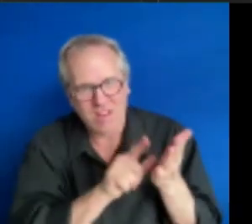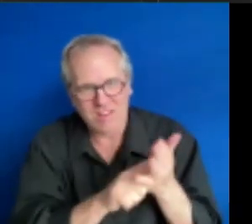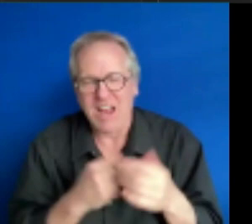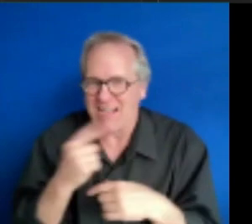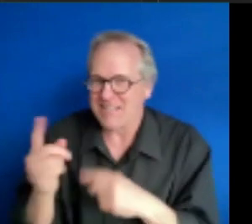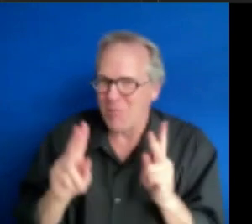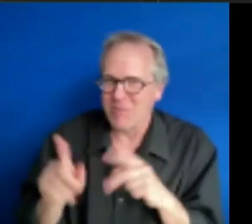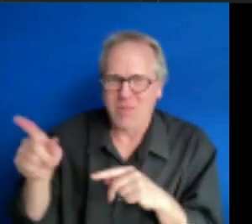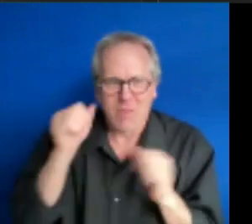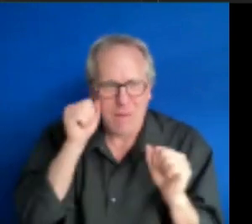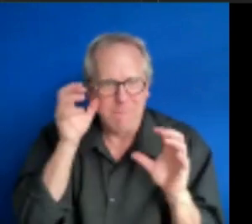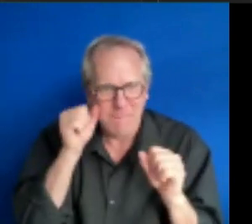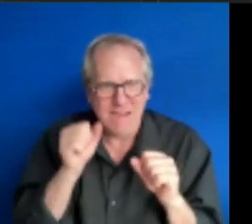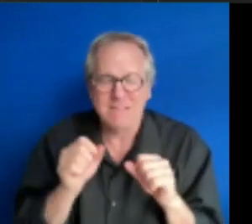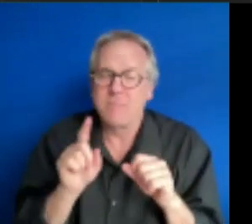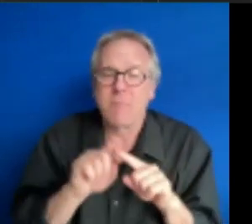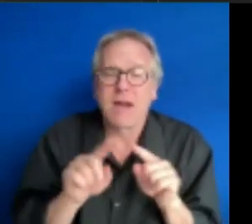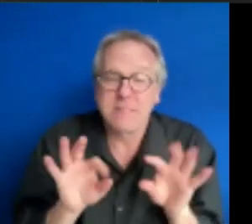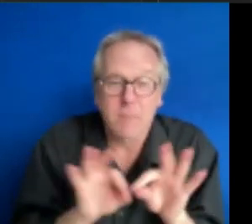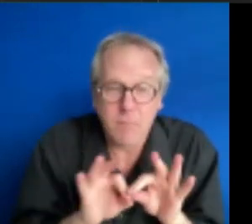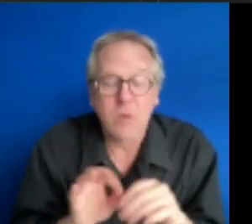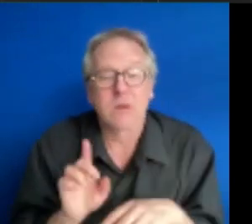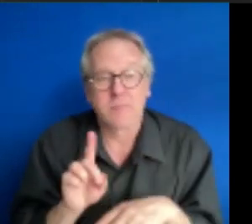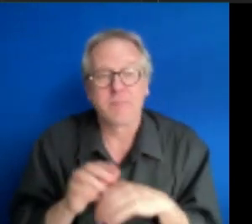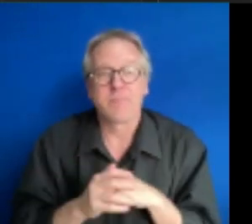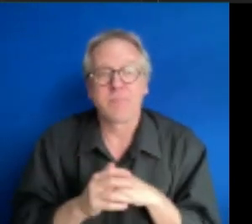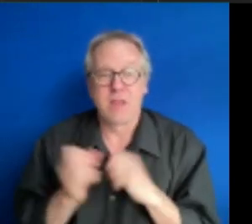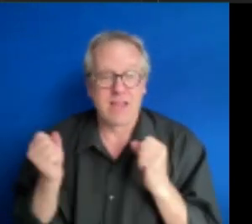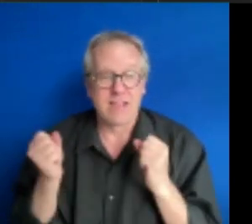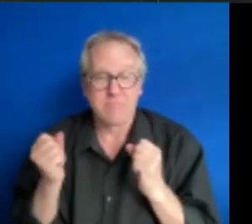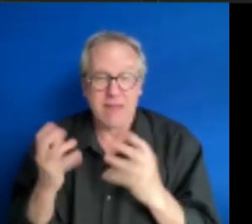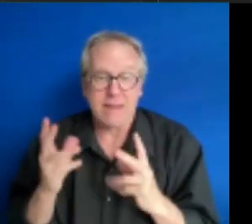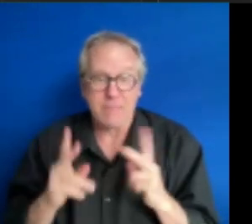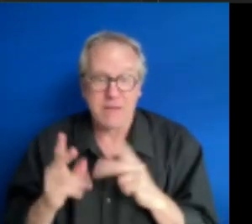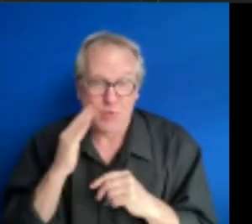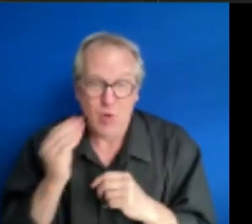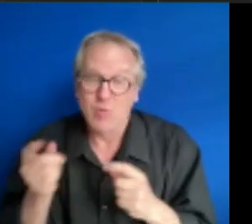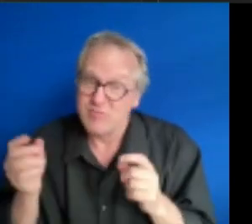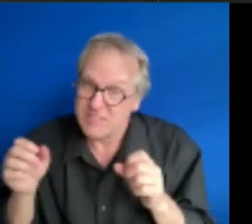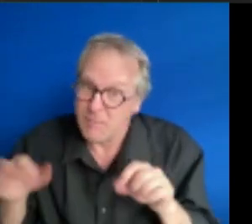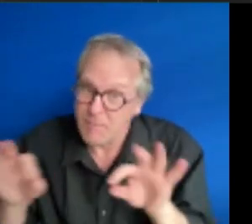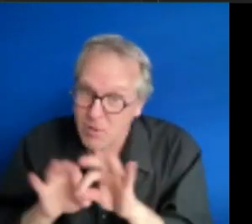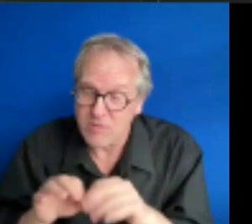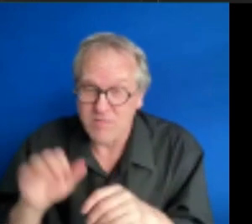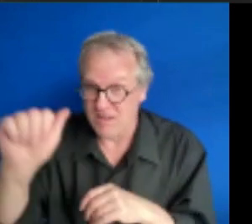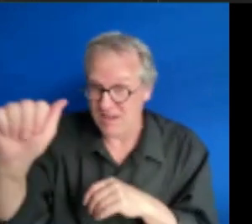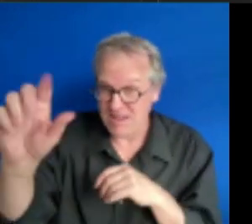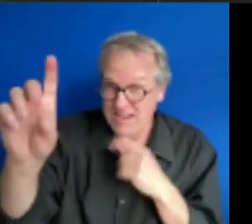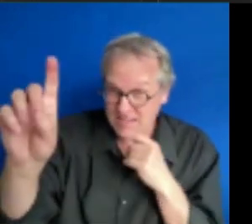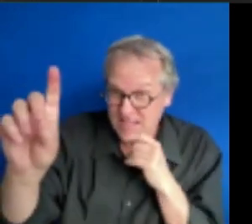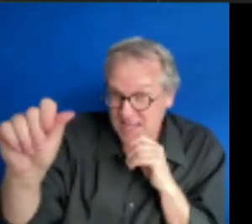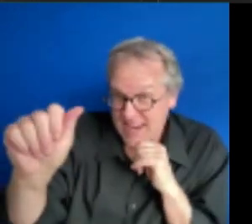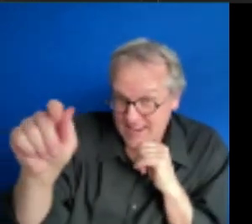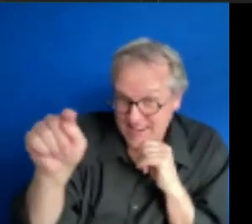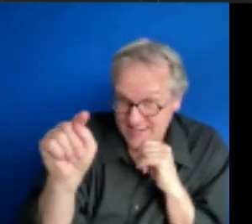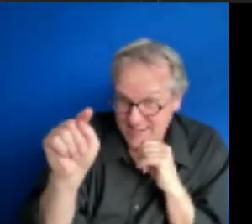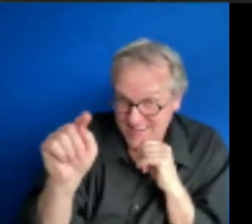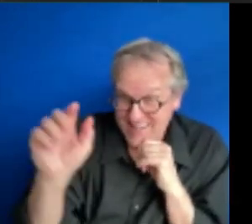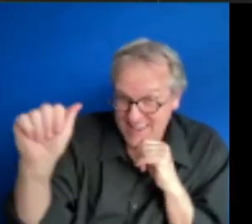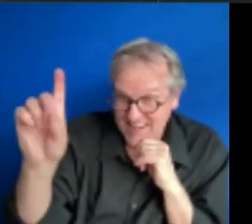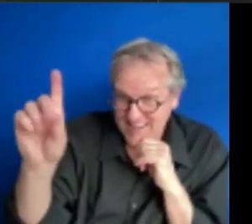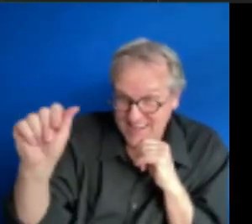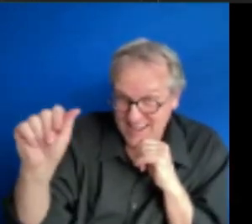this, and I think it's important that, you know, that we make sure as many people know this as possible. The ADA